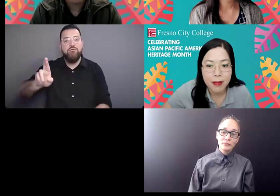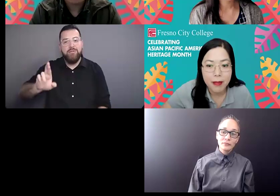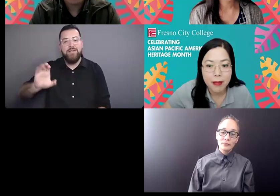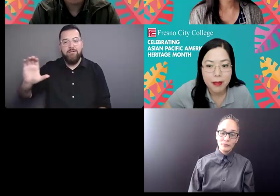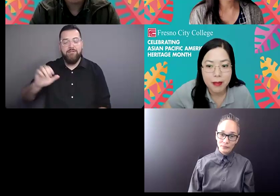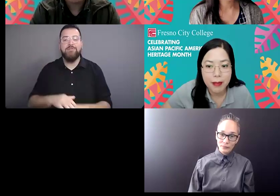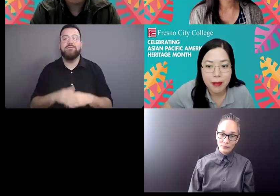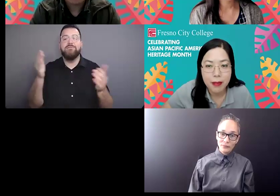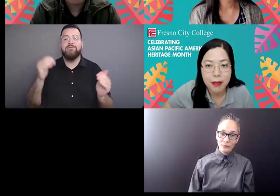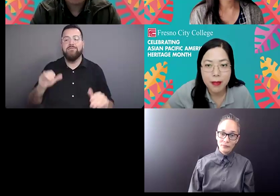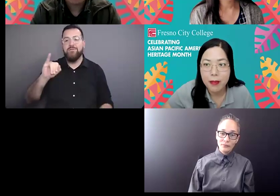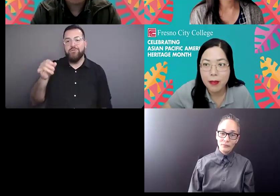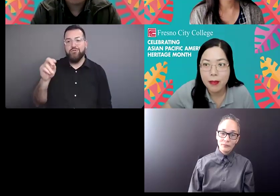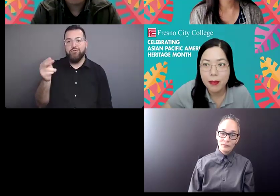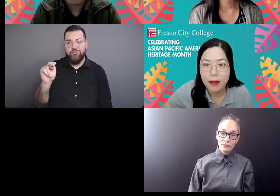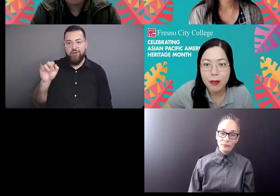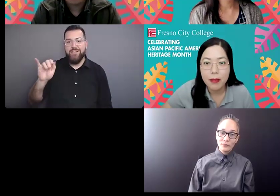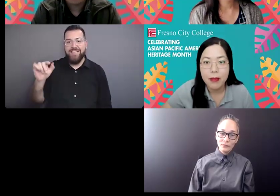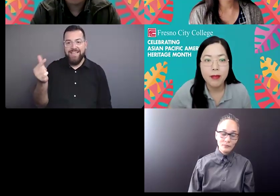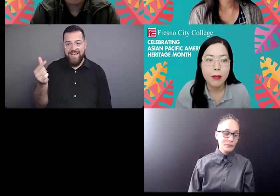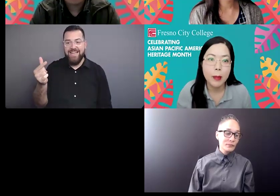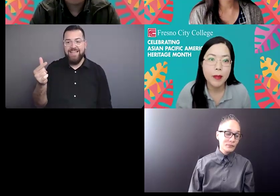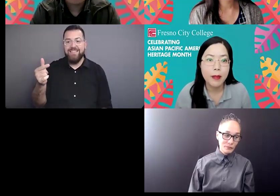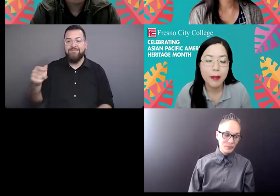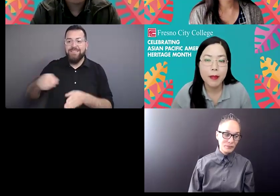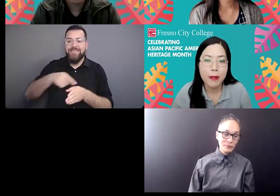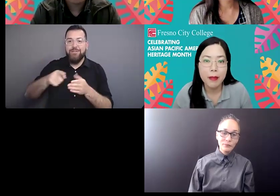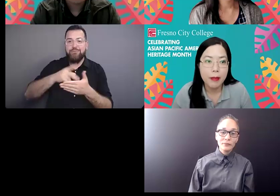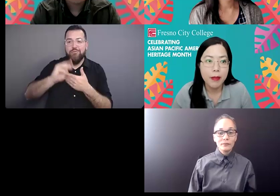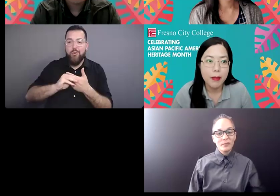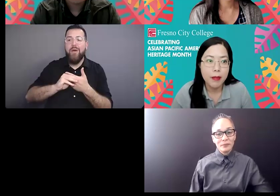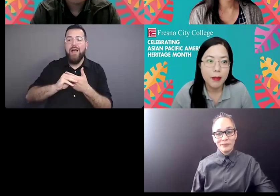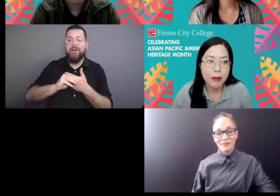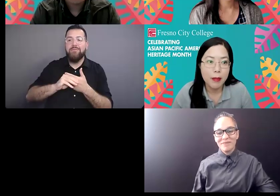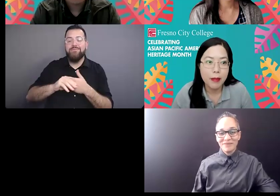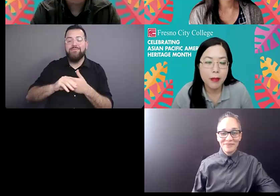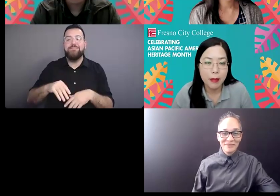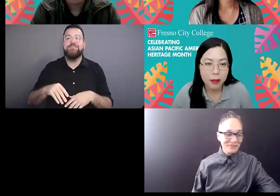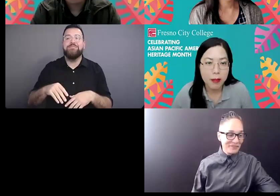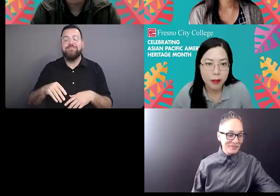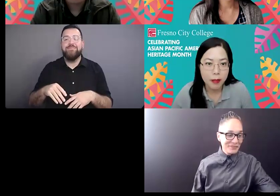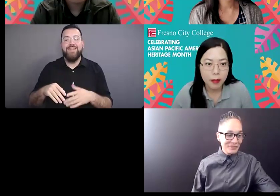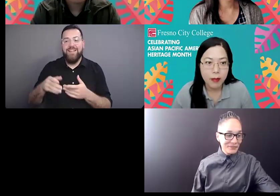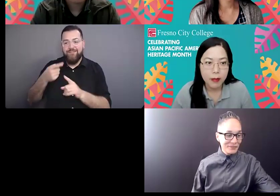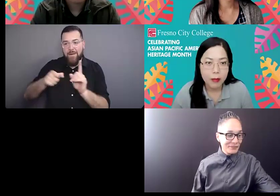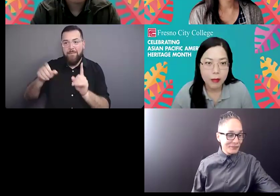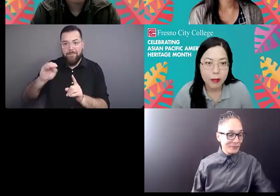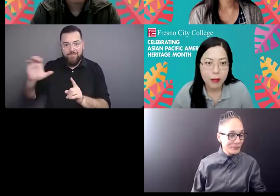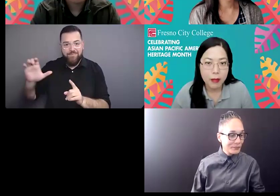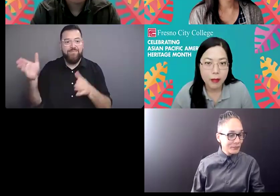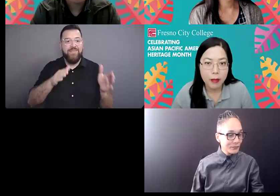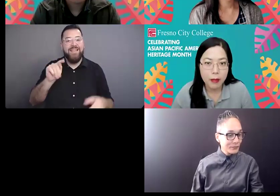Senior Program Specialist at Madera College, Tang Zhang, a librarian at Fresno City College,